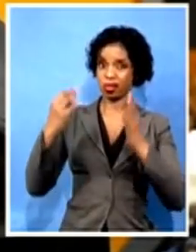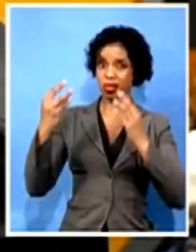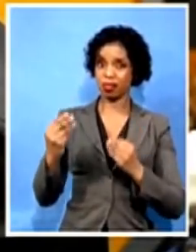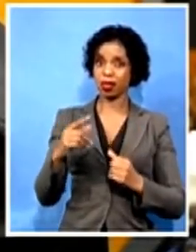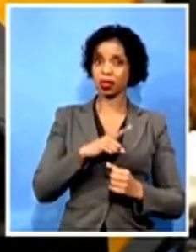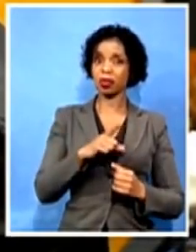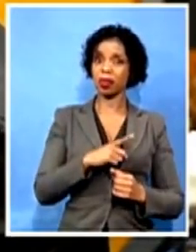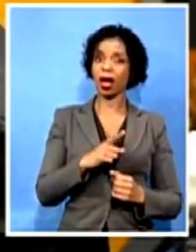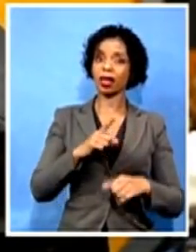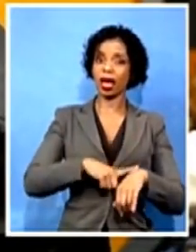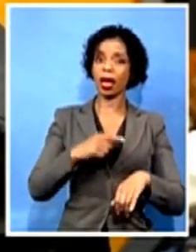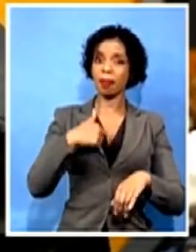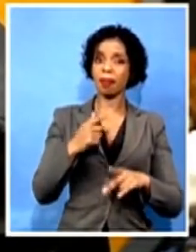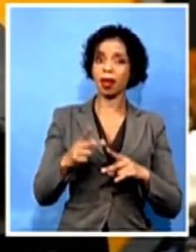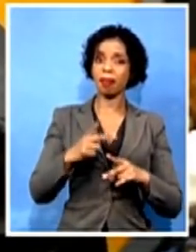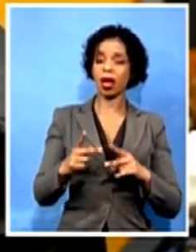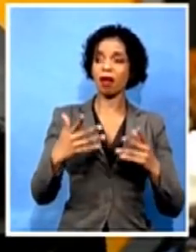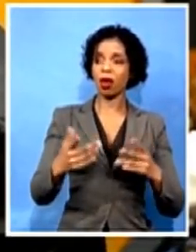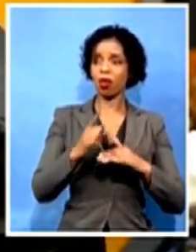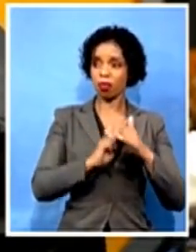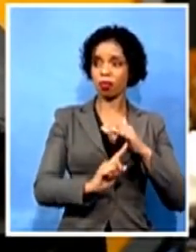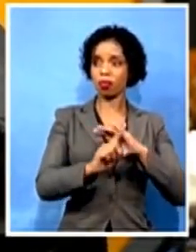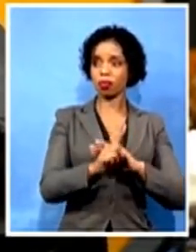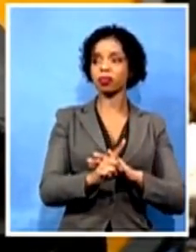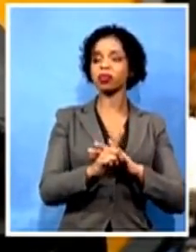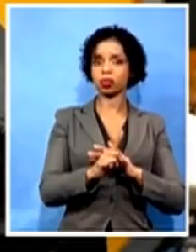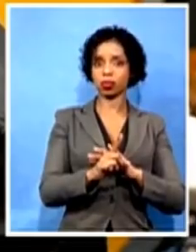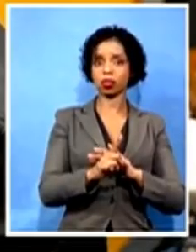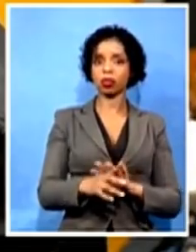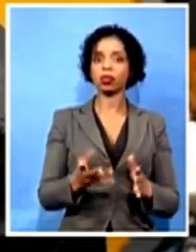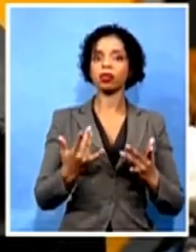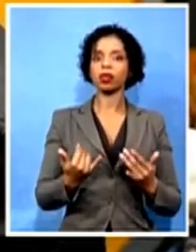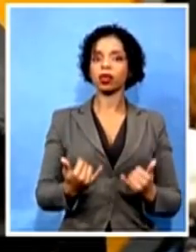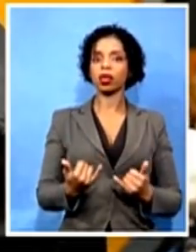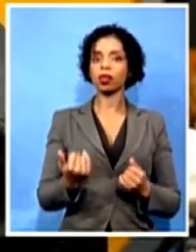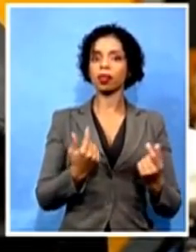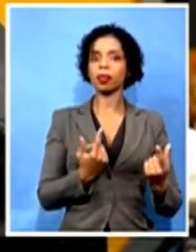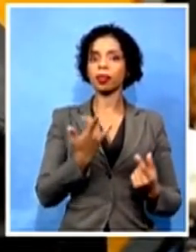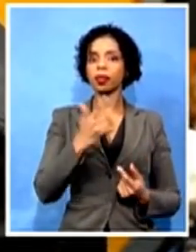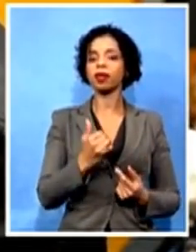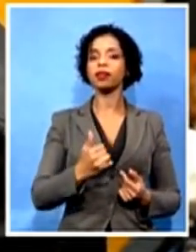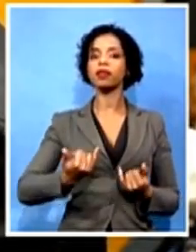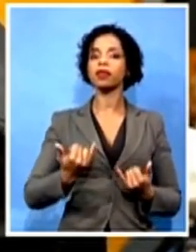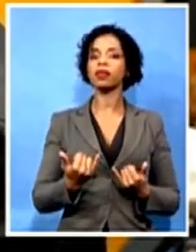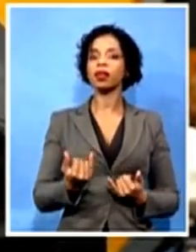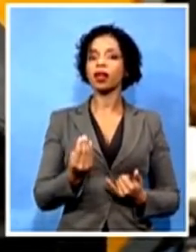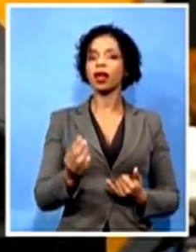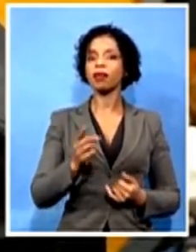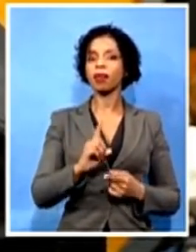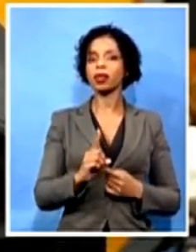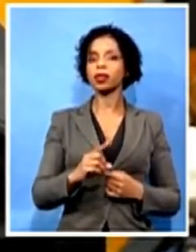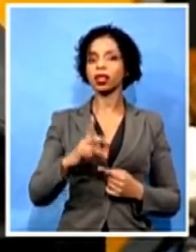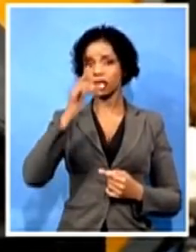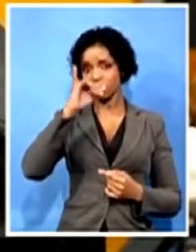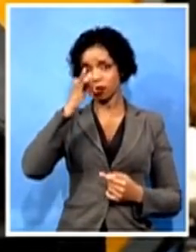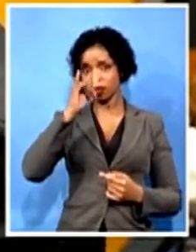previous convictions. I have one pending case in the Specialised Commercial Crimes Court Pretoria, where I'm currently released on bail. I've appeared at each and every